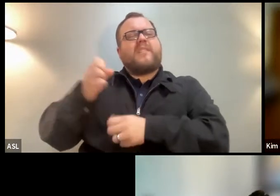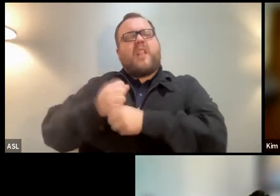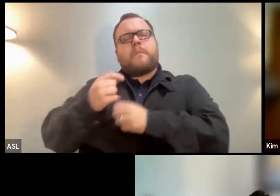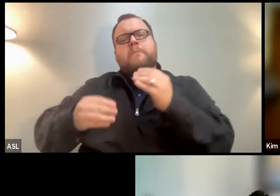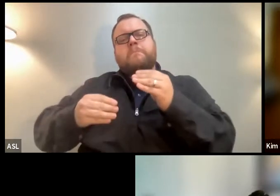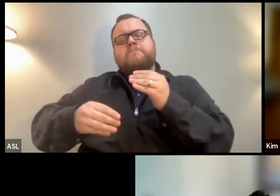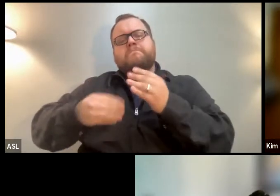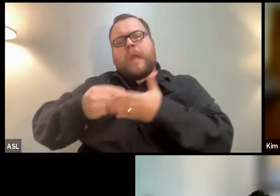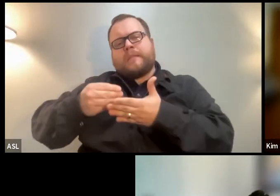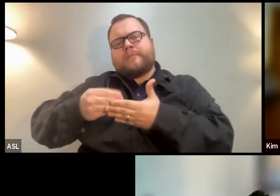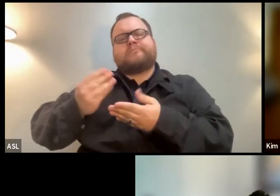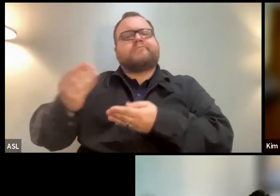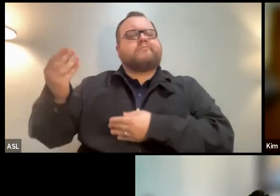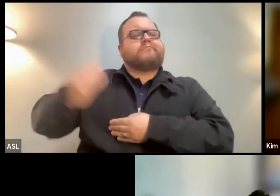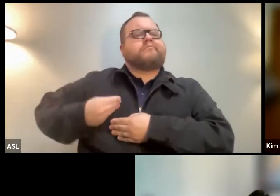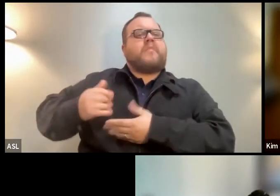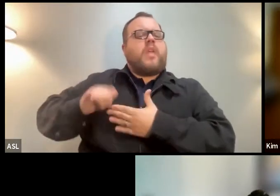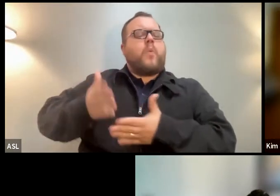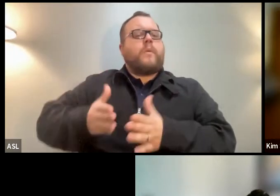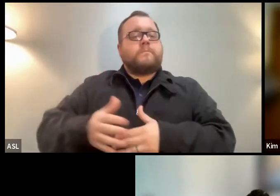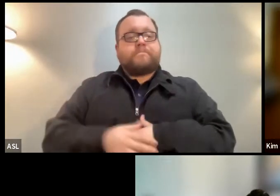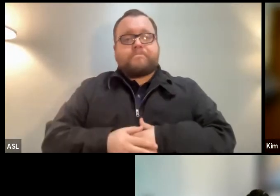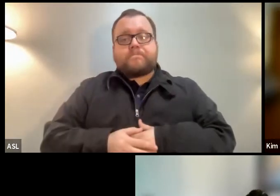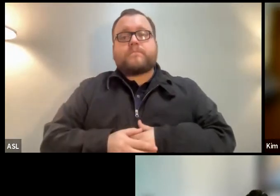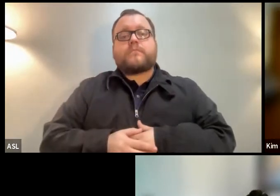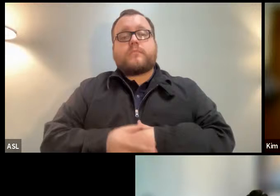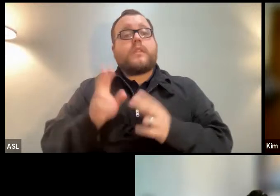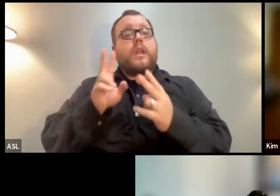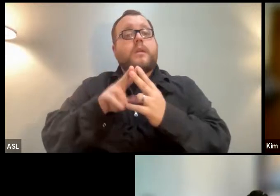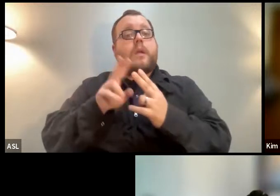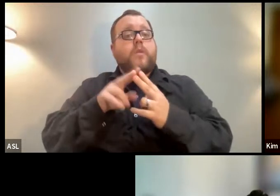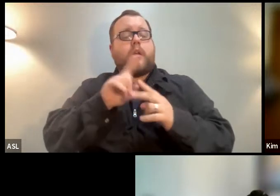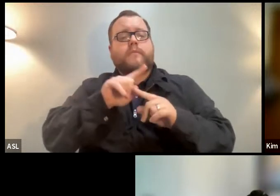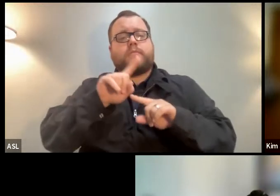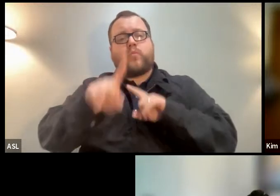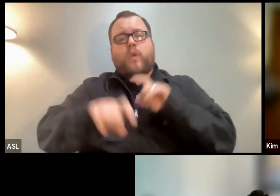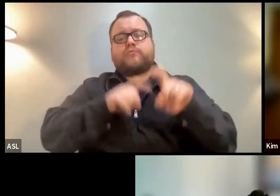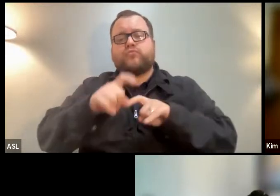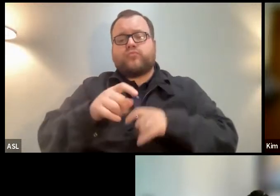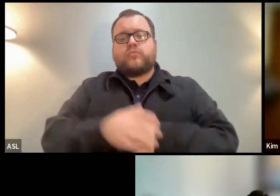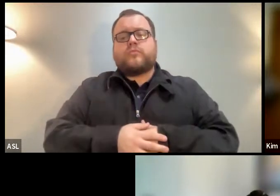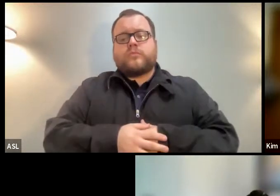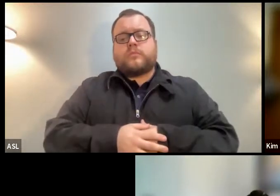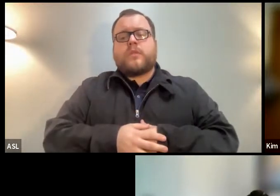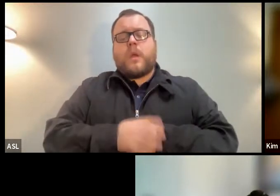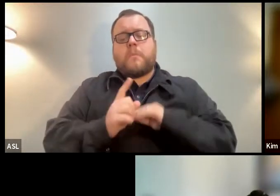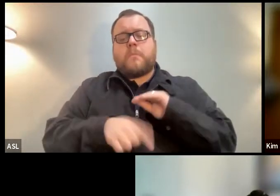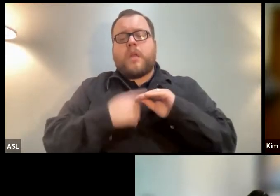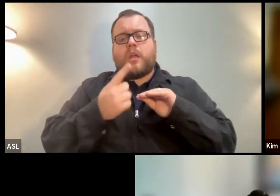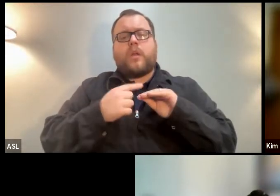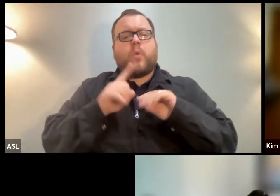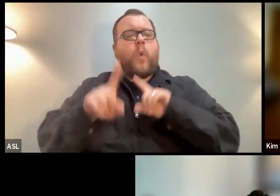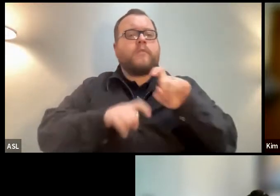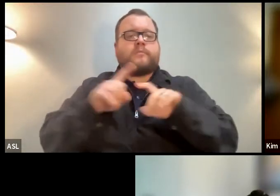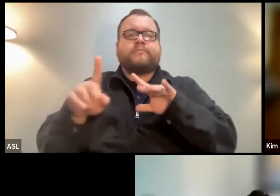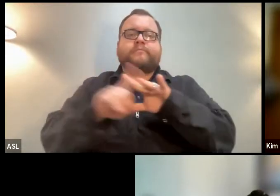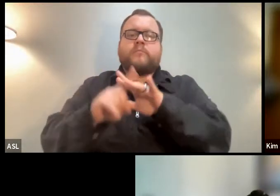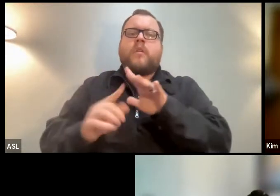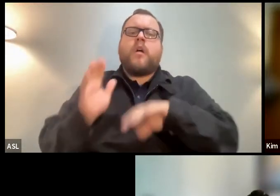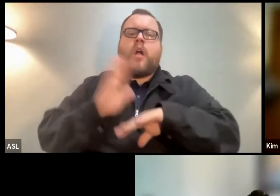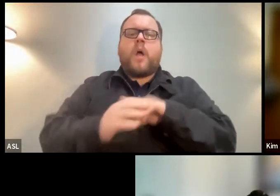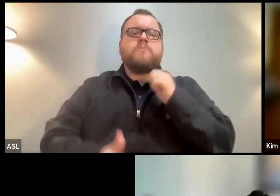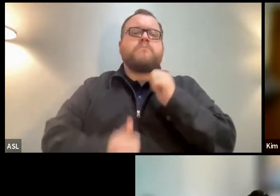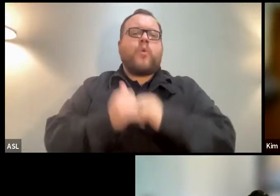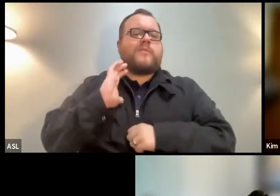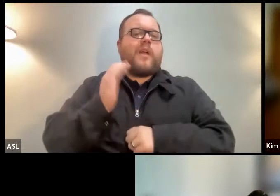So there's a couple of questions about, and this is the question that we get on most of our webinars,